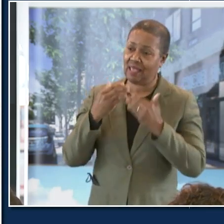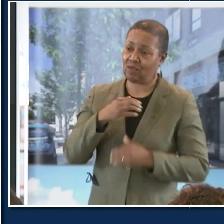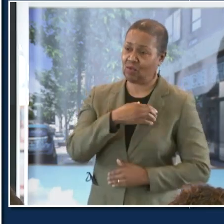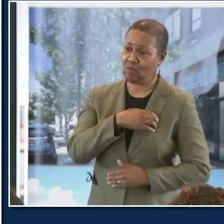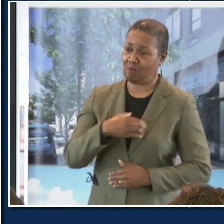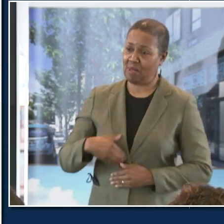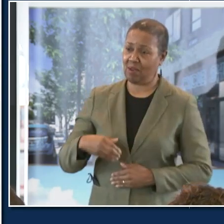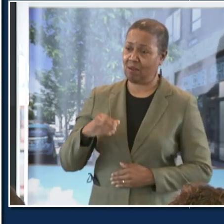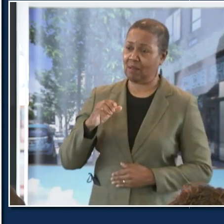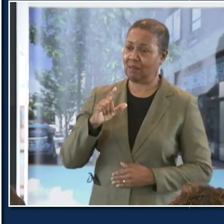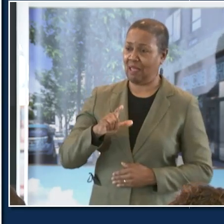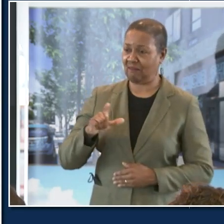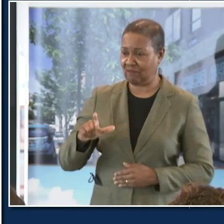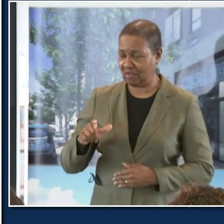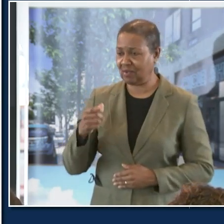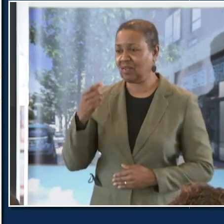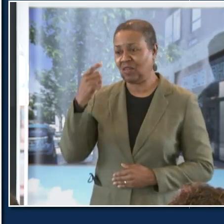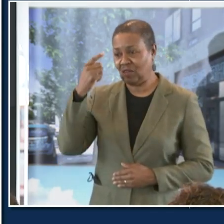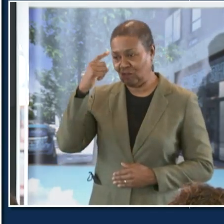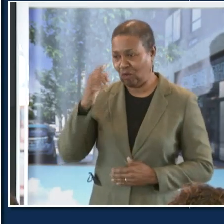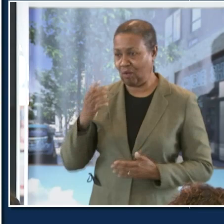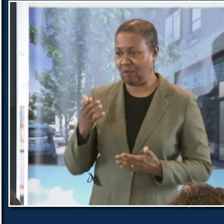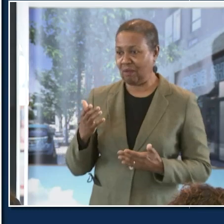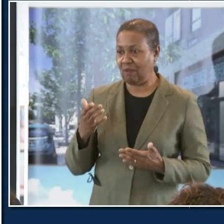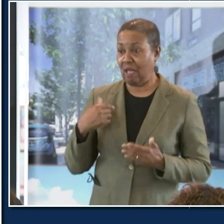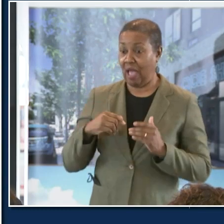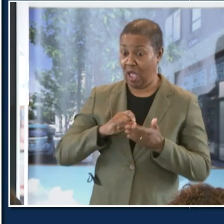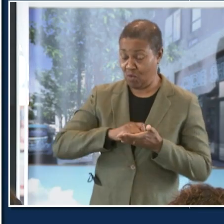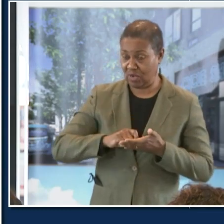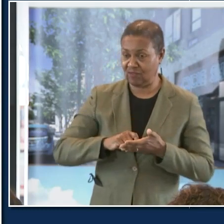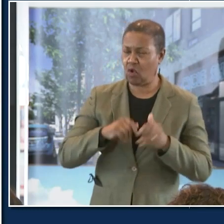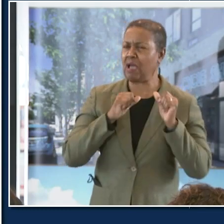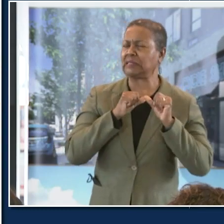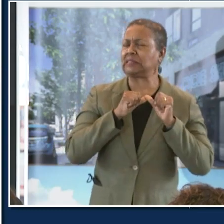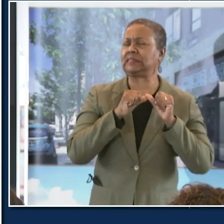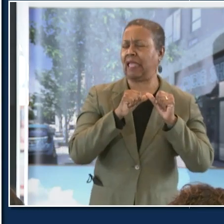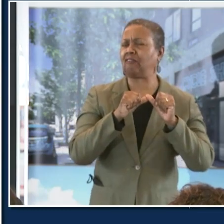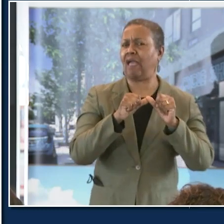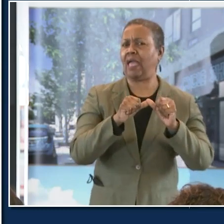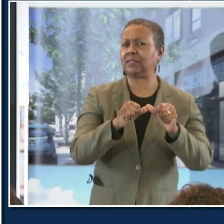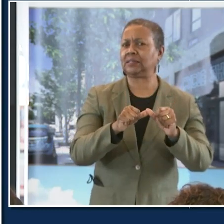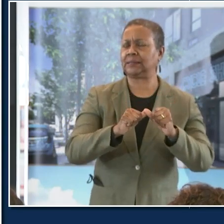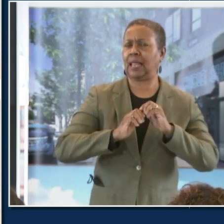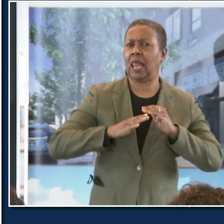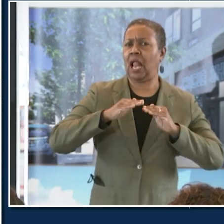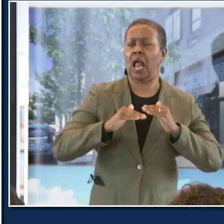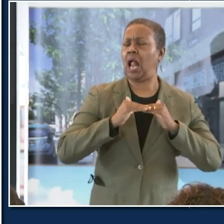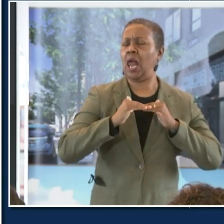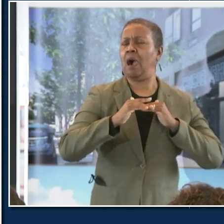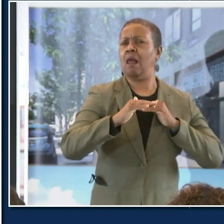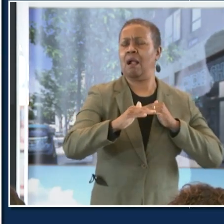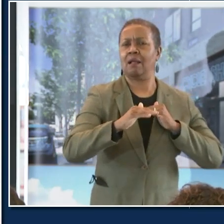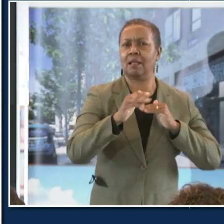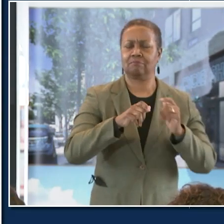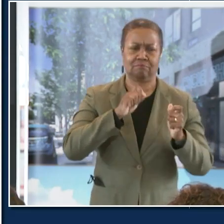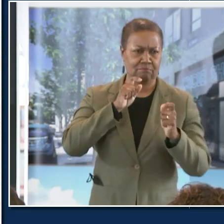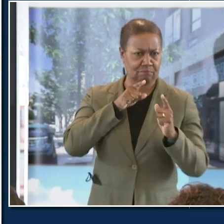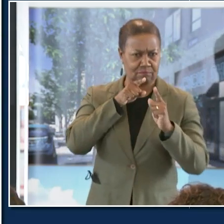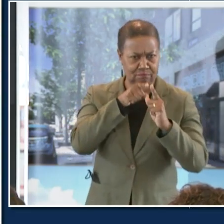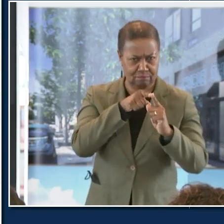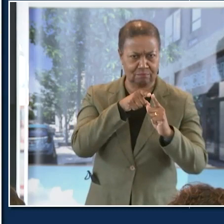Lightfoot for, and I wrote it here, steadfast, unwavering, and